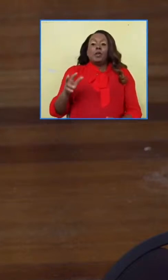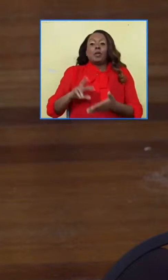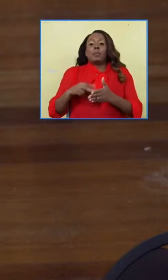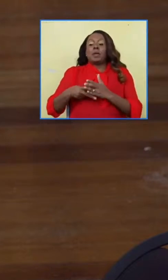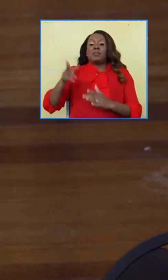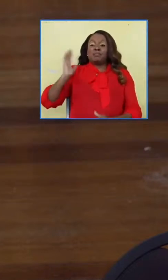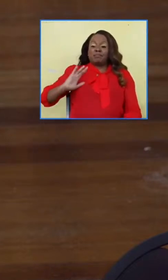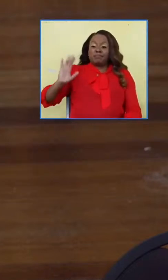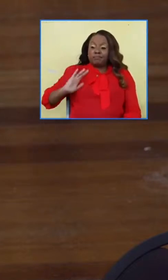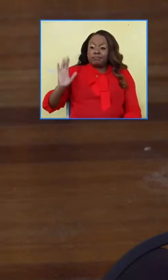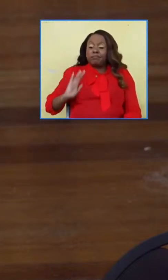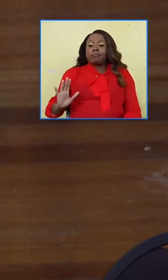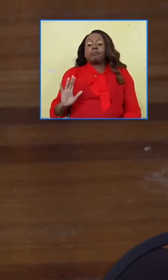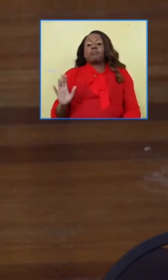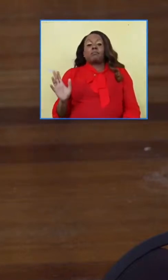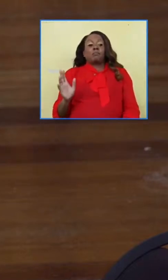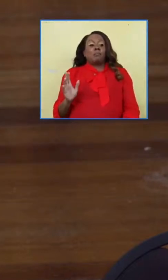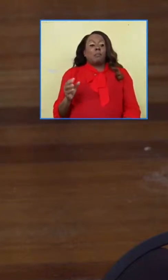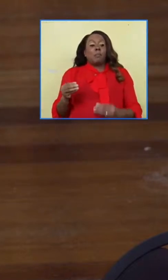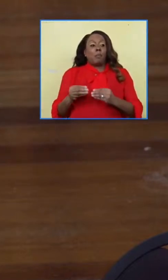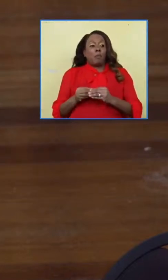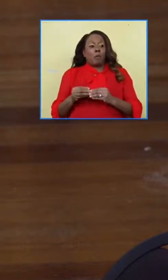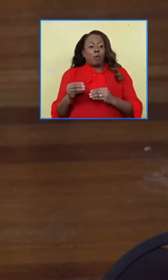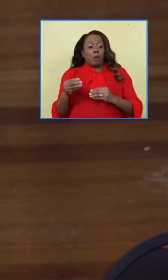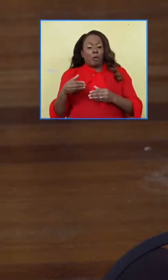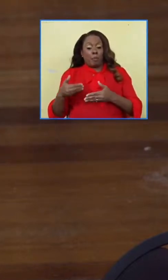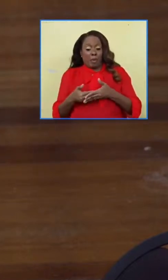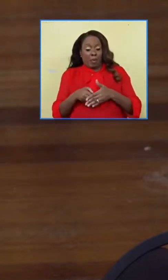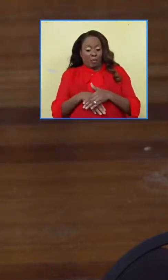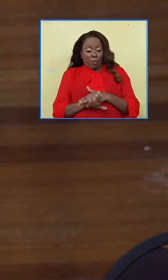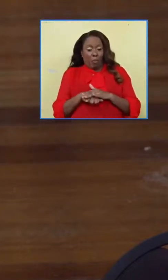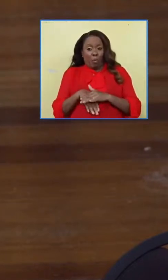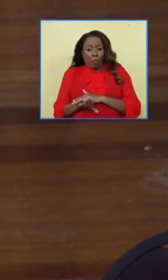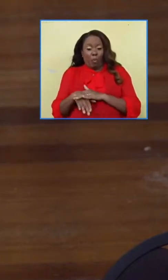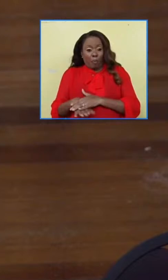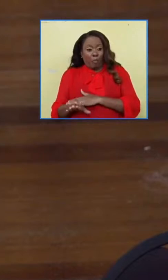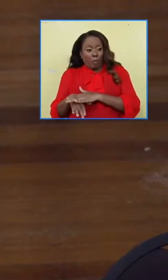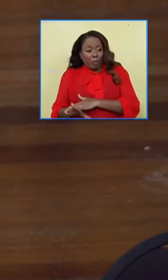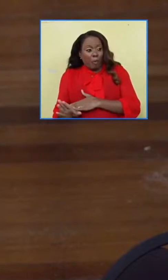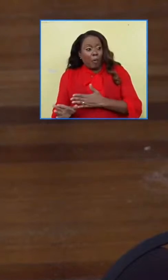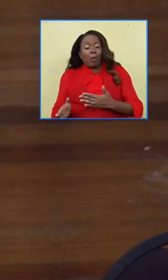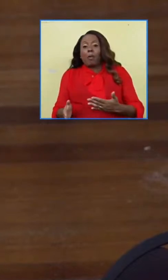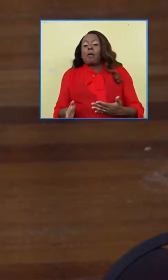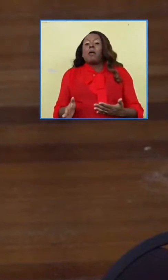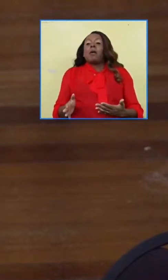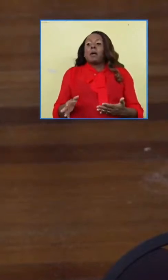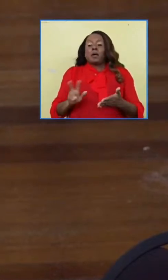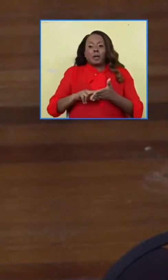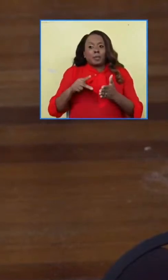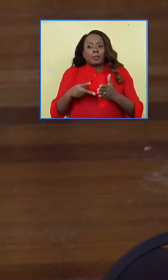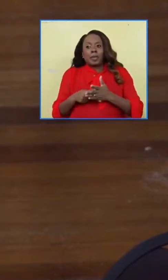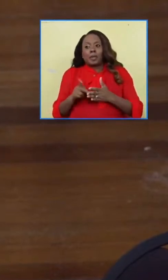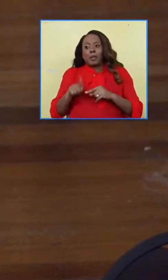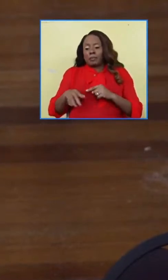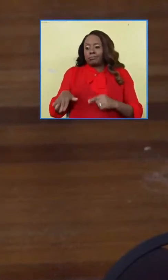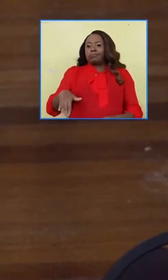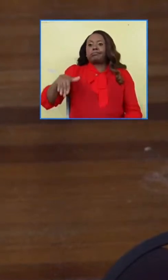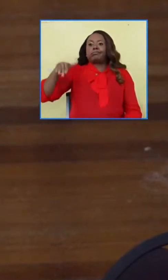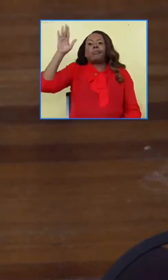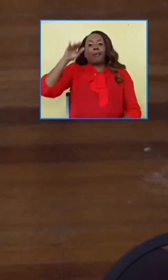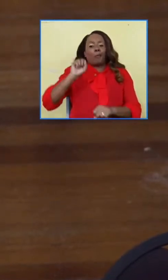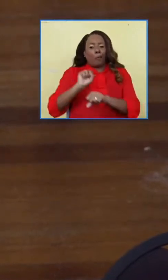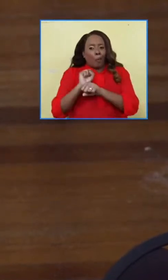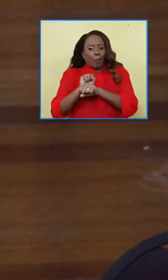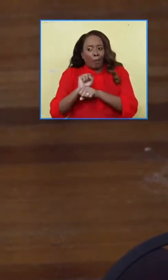growing and a working population that was growing. Today, we don't have either of those. Now, the third